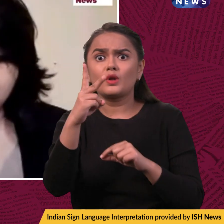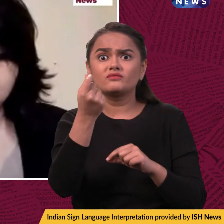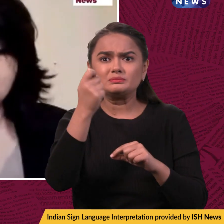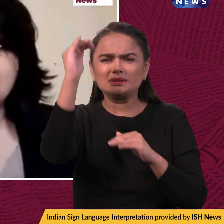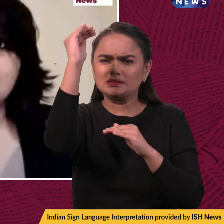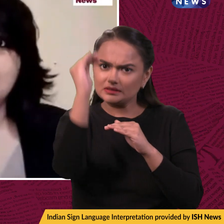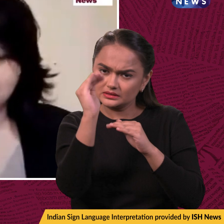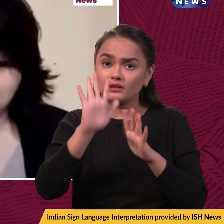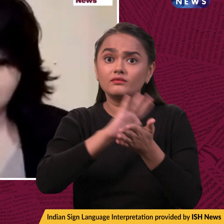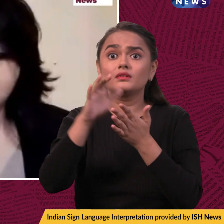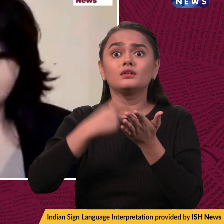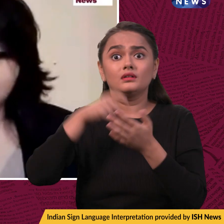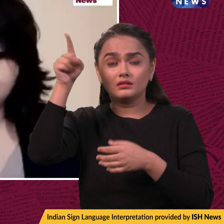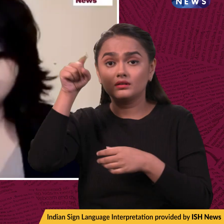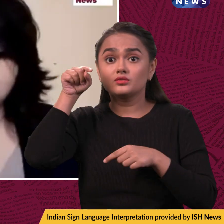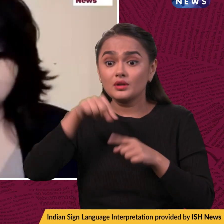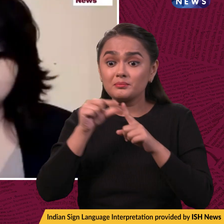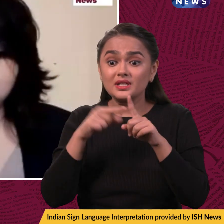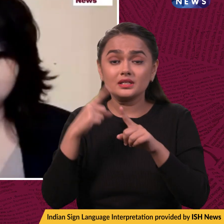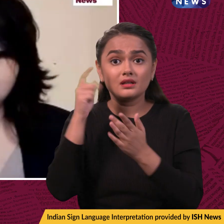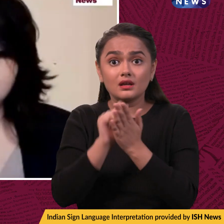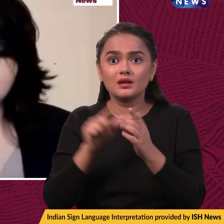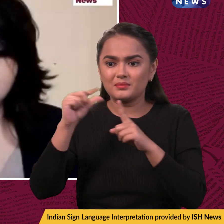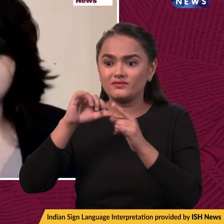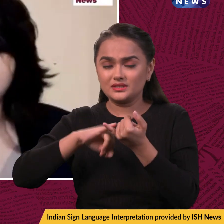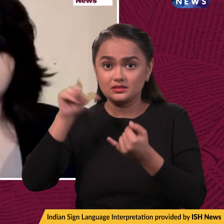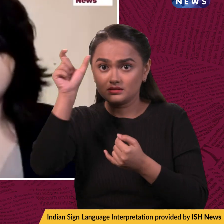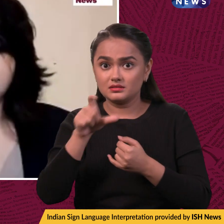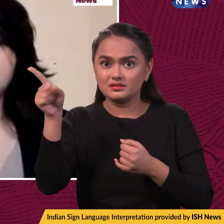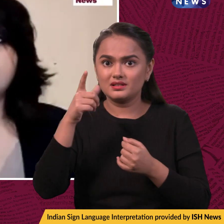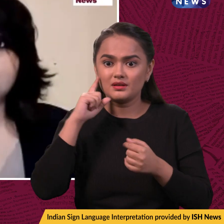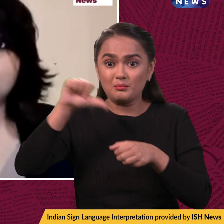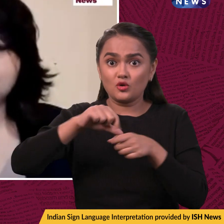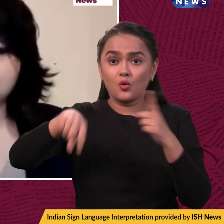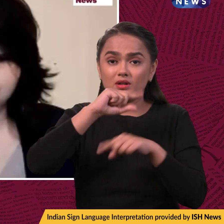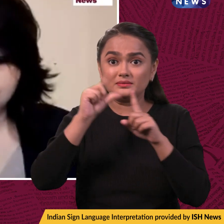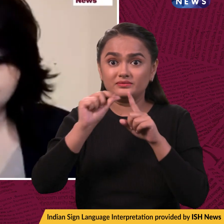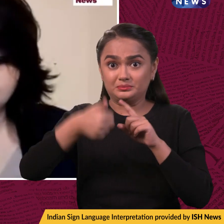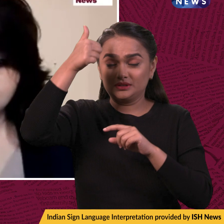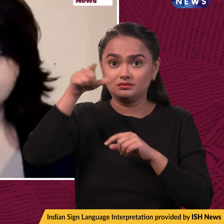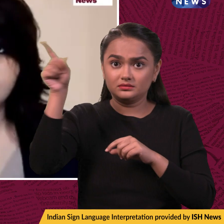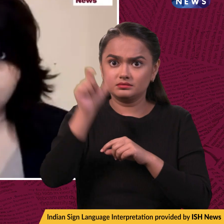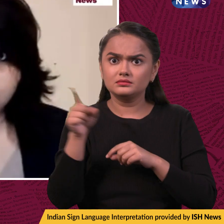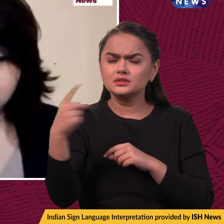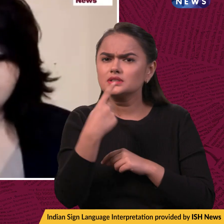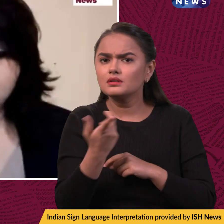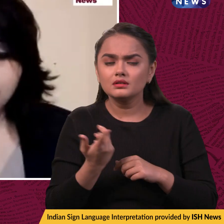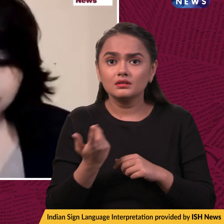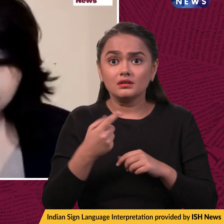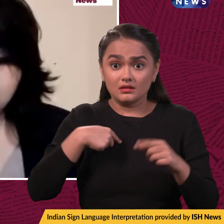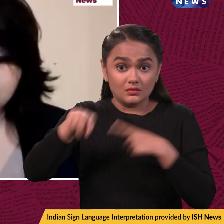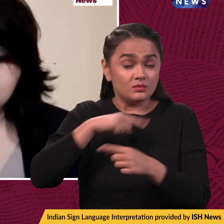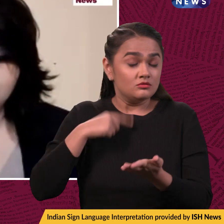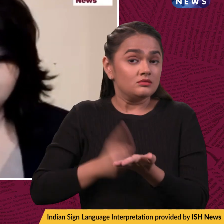12 rupees in Haryana. According to PTI, Palvinder Singh, State Vice President of the Petroleum Association, said, and I quote,